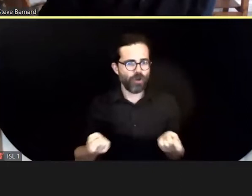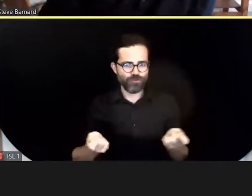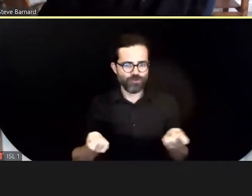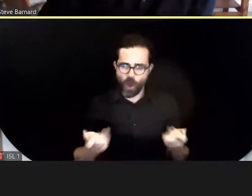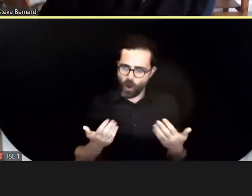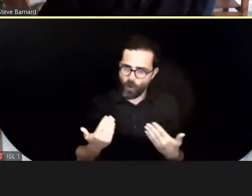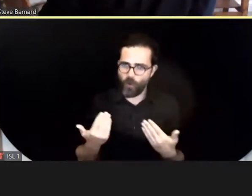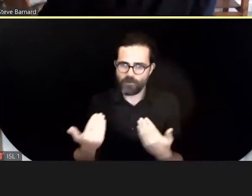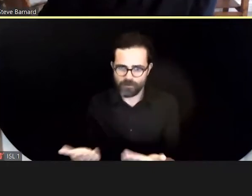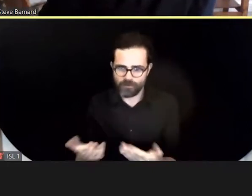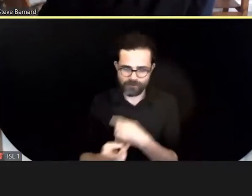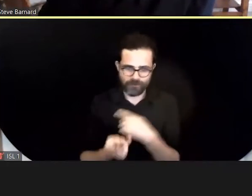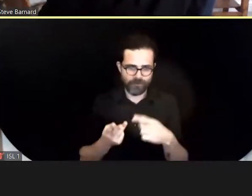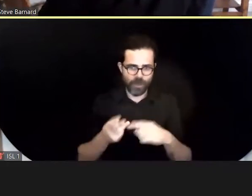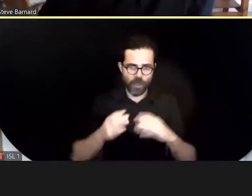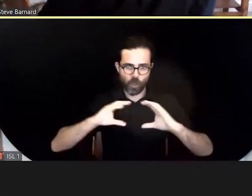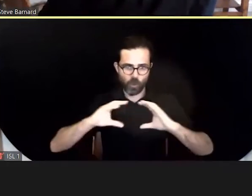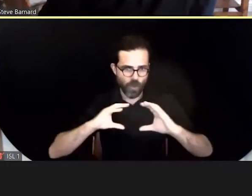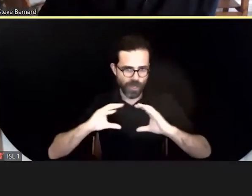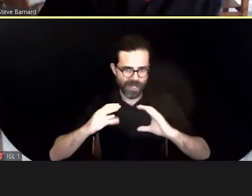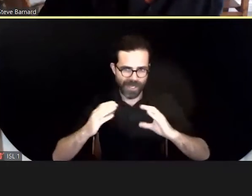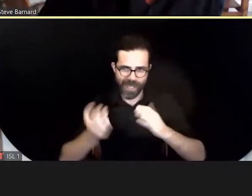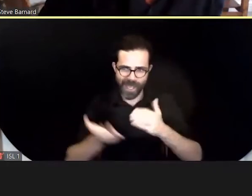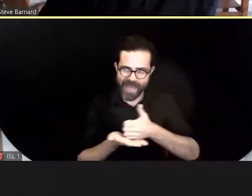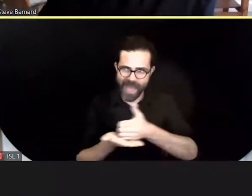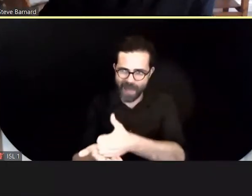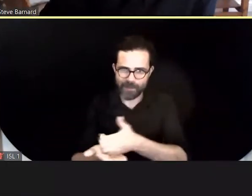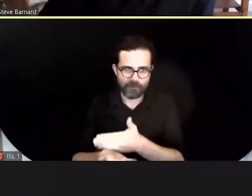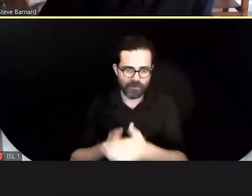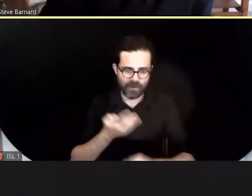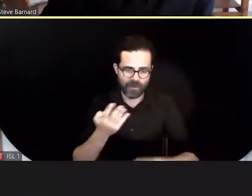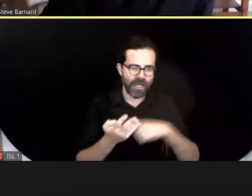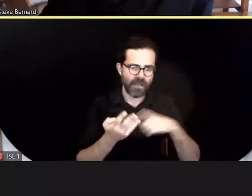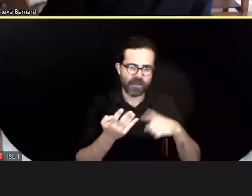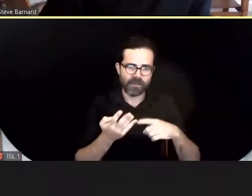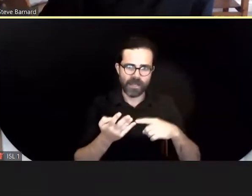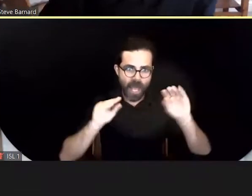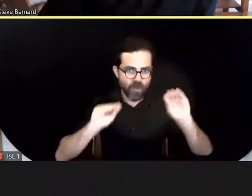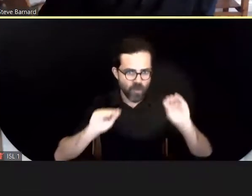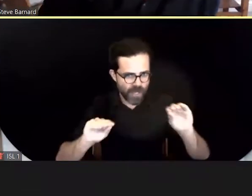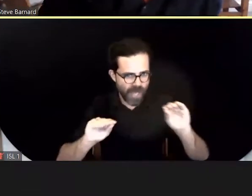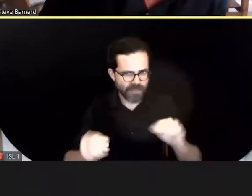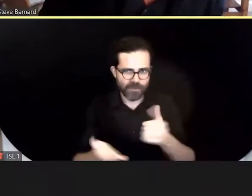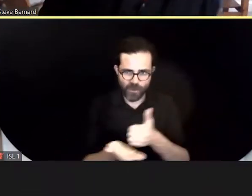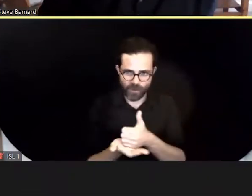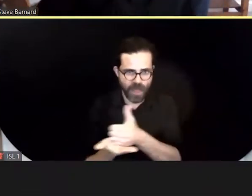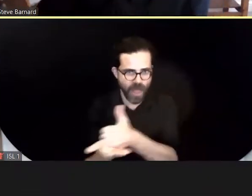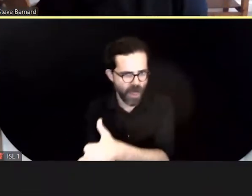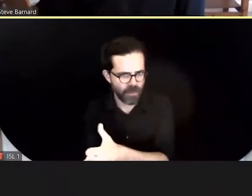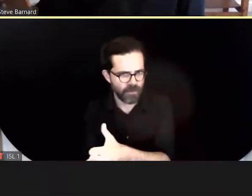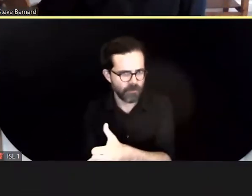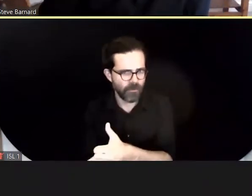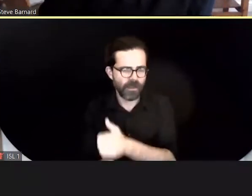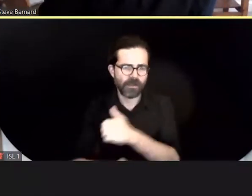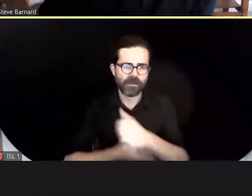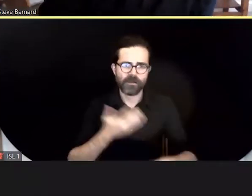communicate? Does it help them in education? Does it help them, as really explained well